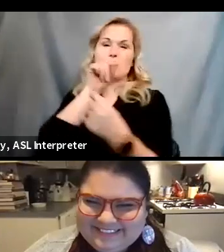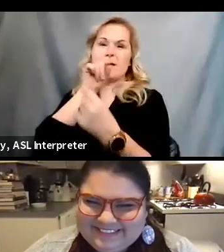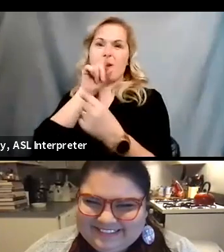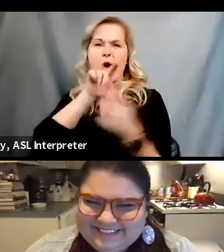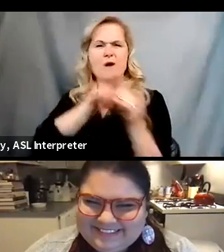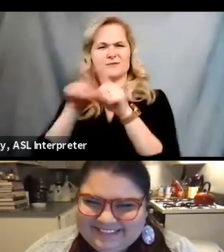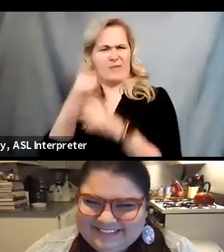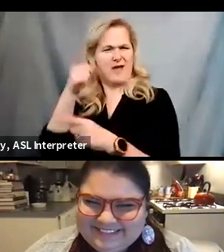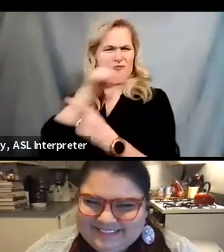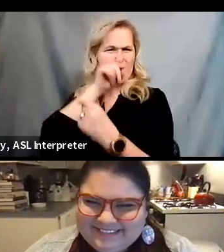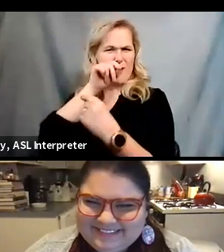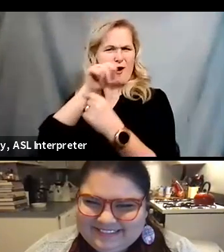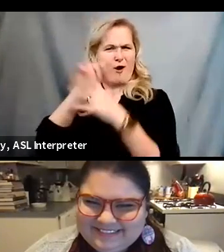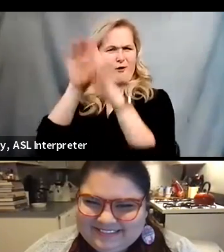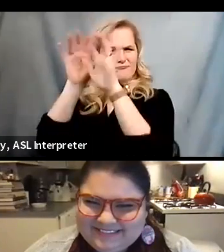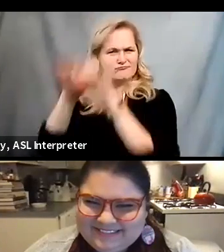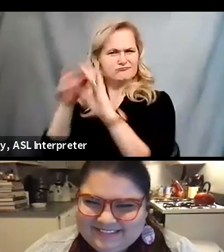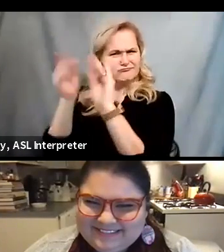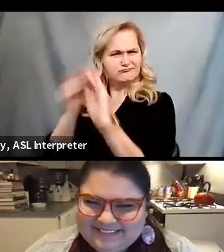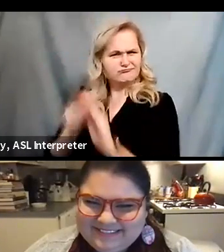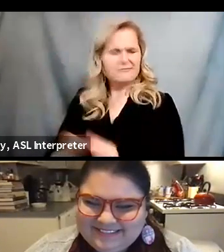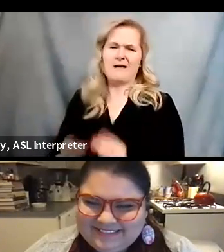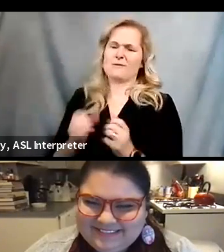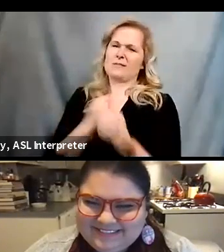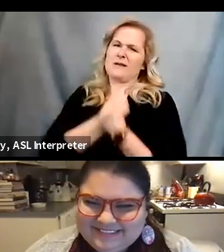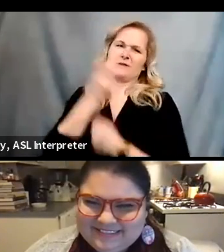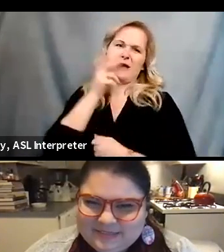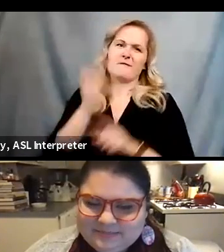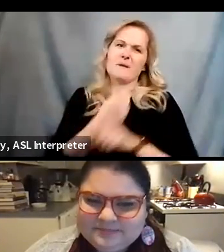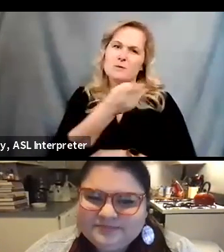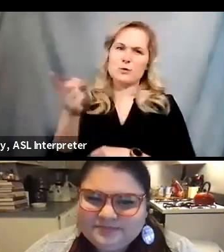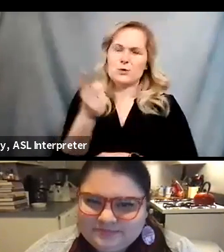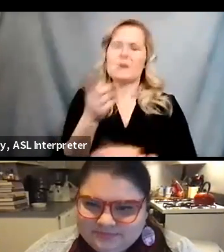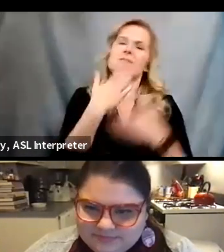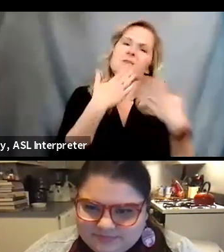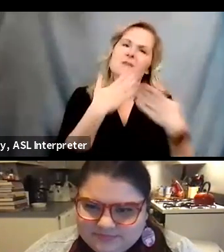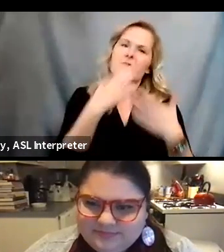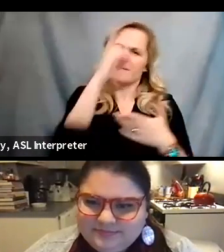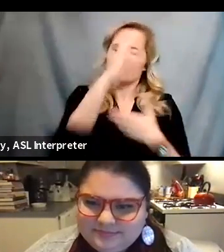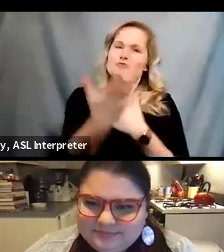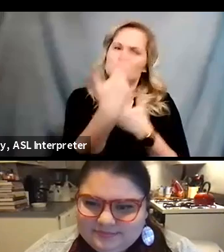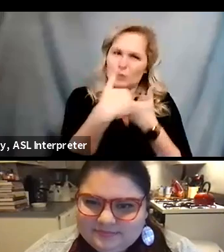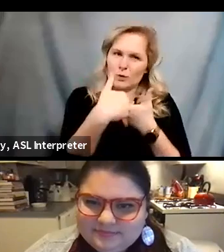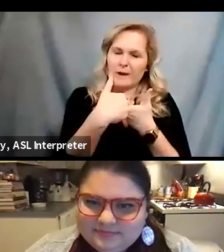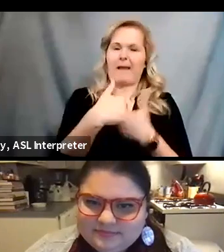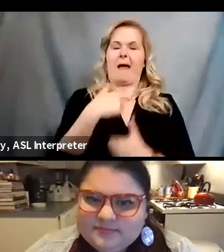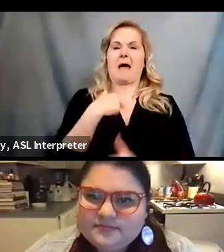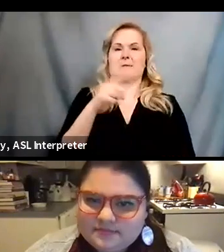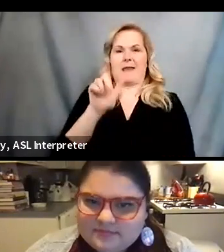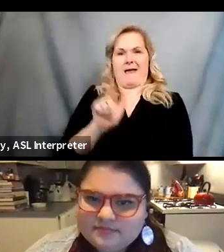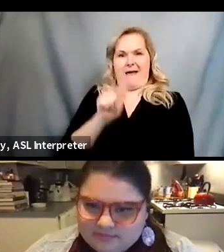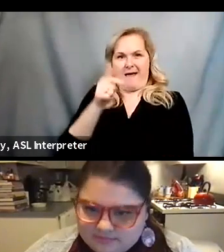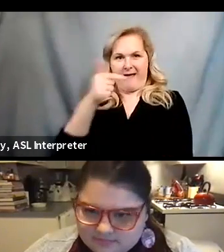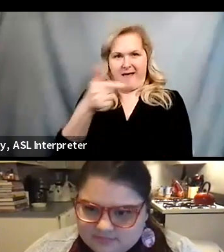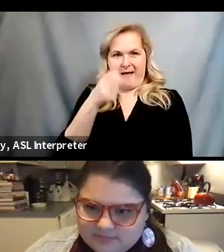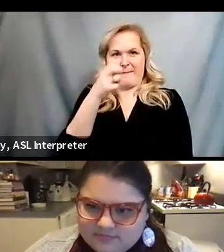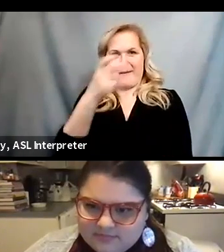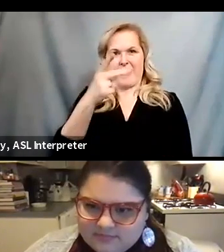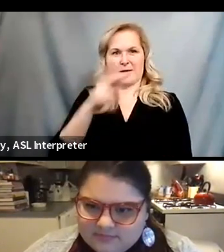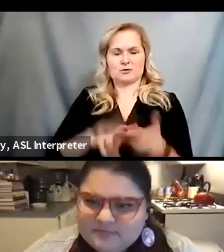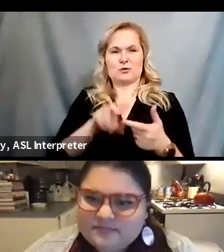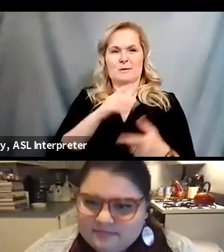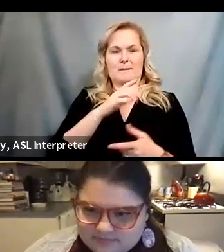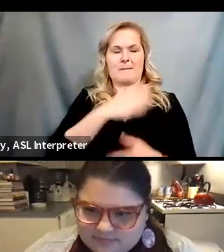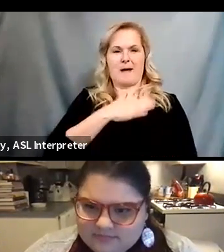in the Twitter. We would love to hear from you. Thank you so much for joining all of us. I'm going to hand the mic back to my colleague,